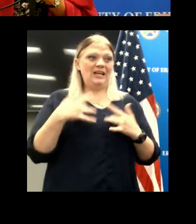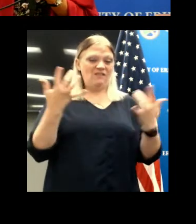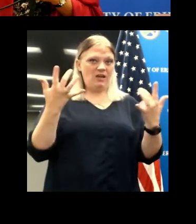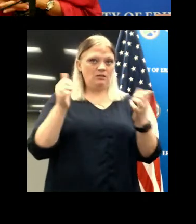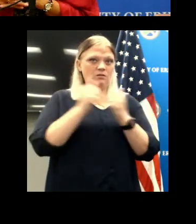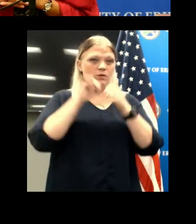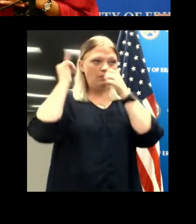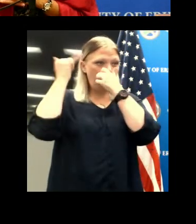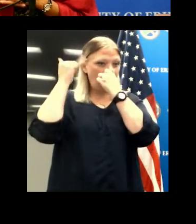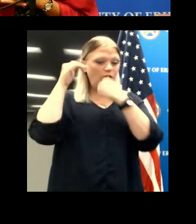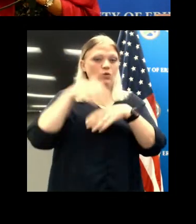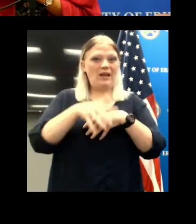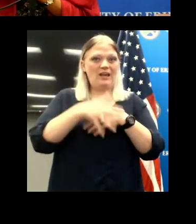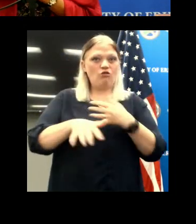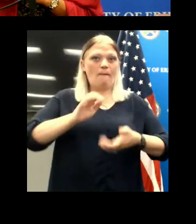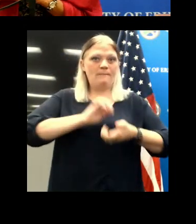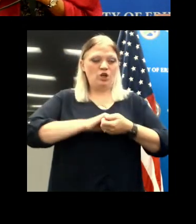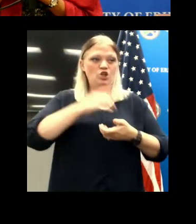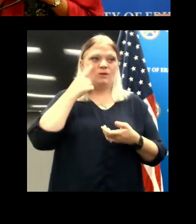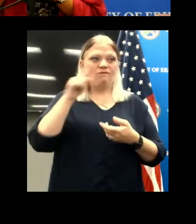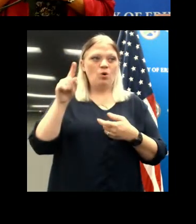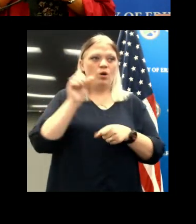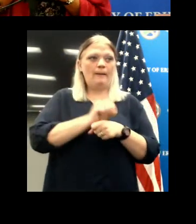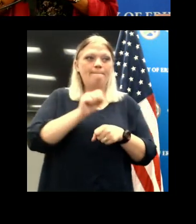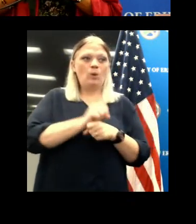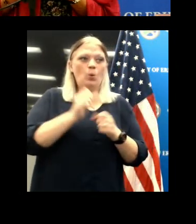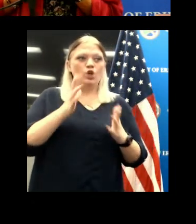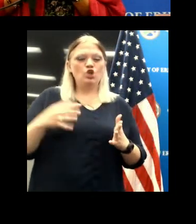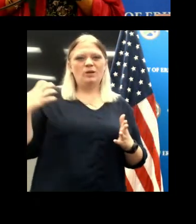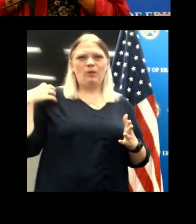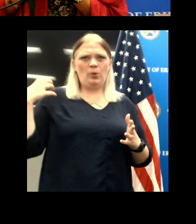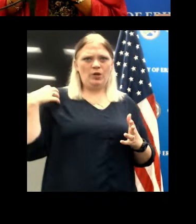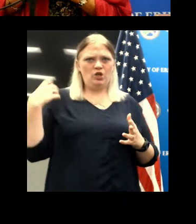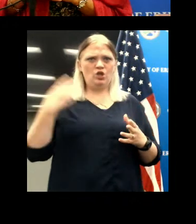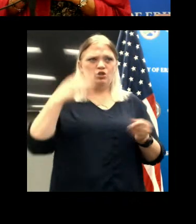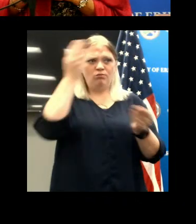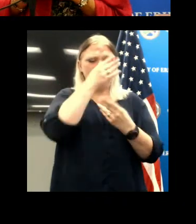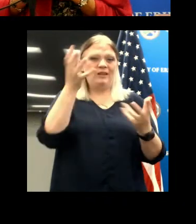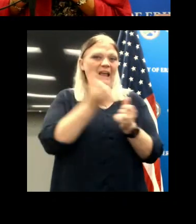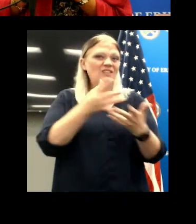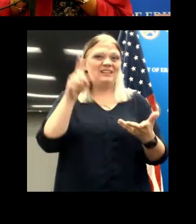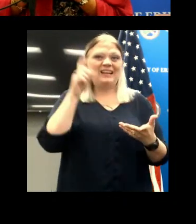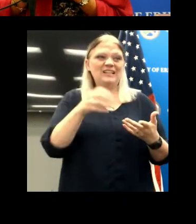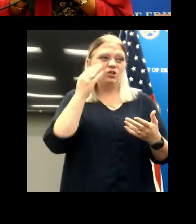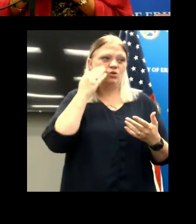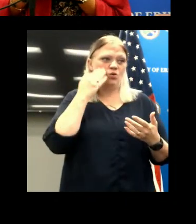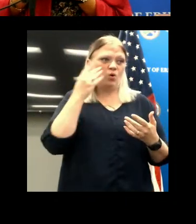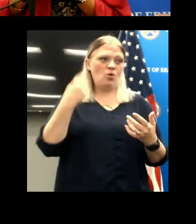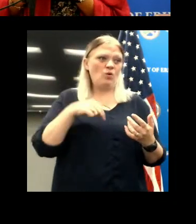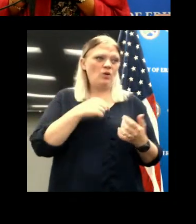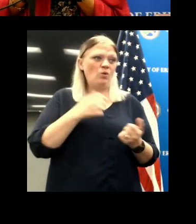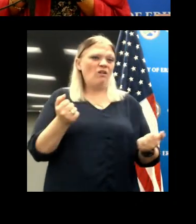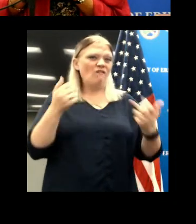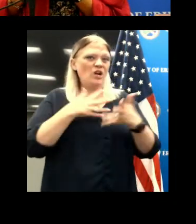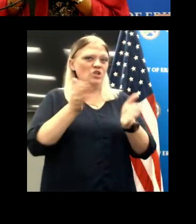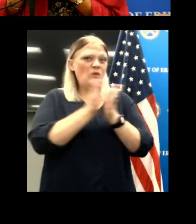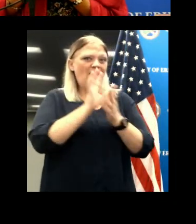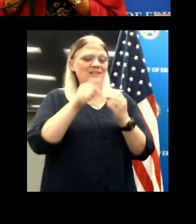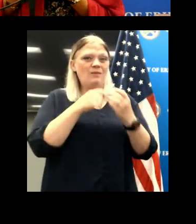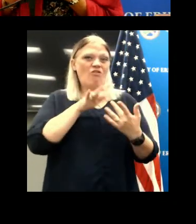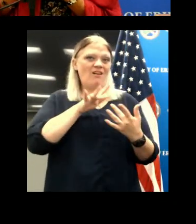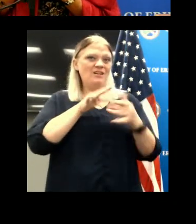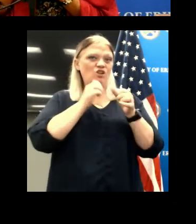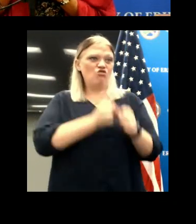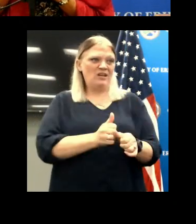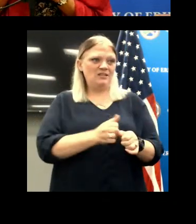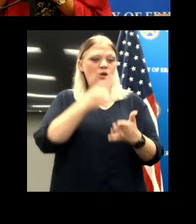the Buffalo Niagara Partnership for employers, to tell them everything they need to know, and we're afraid to ask about contact tracing,